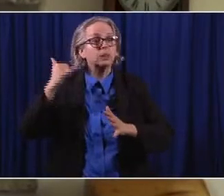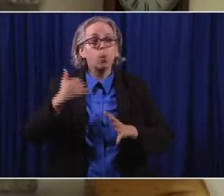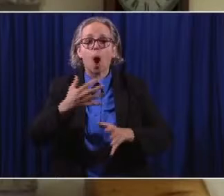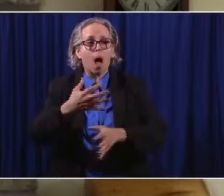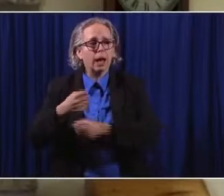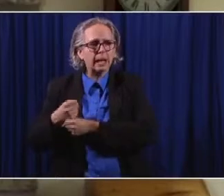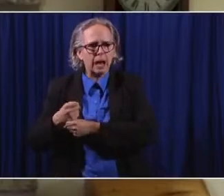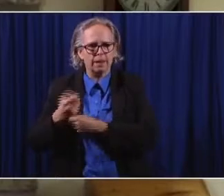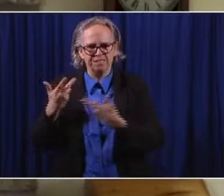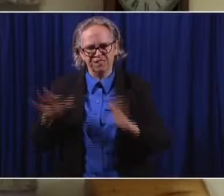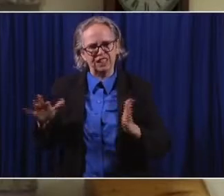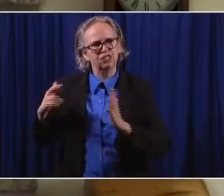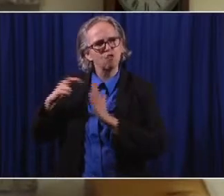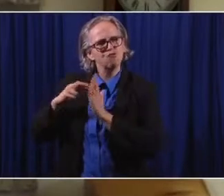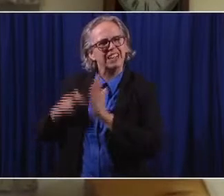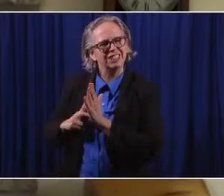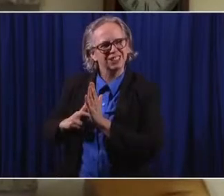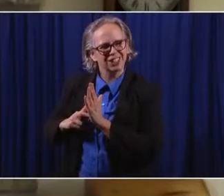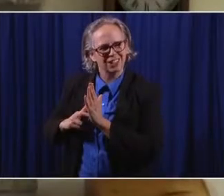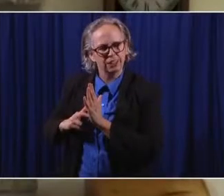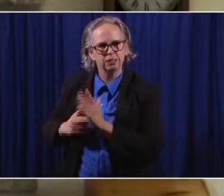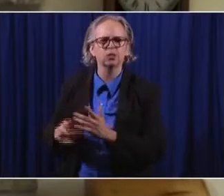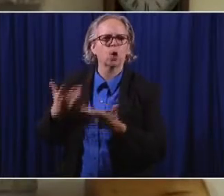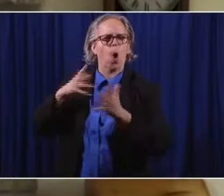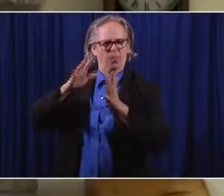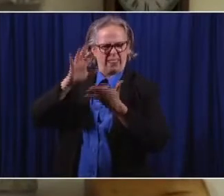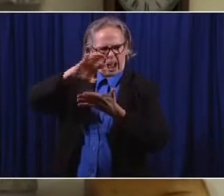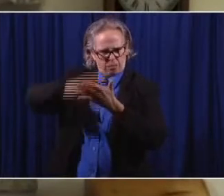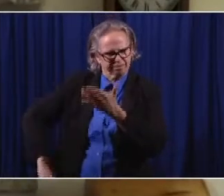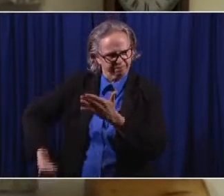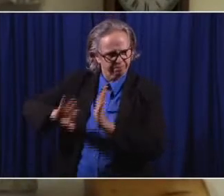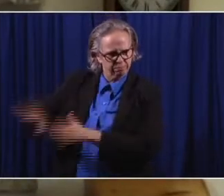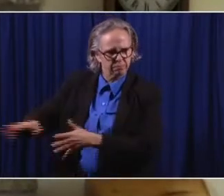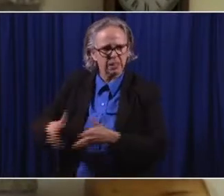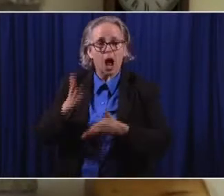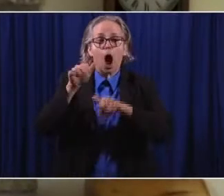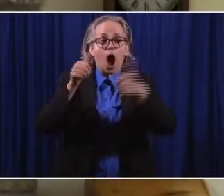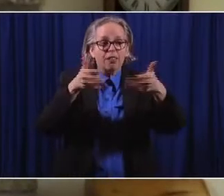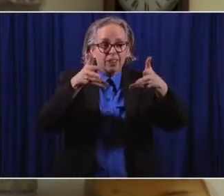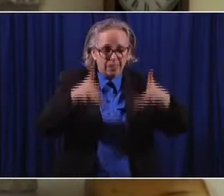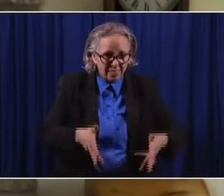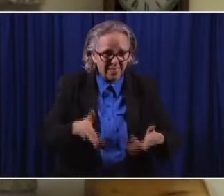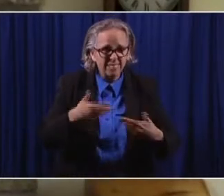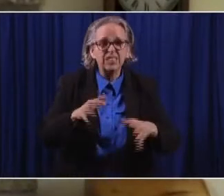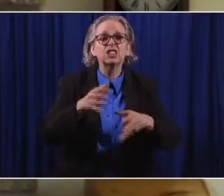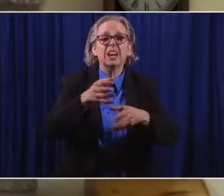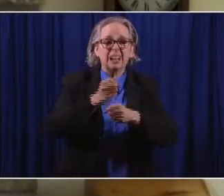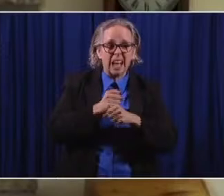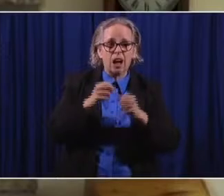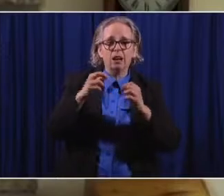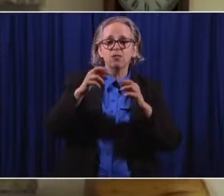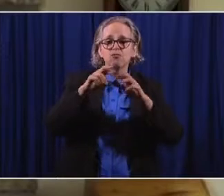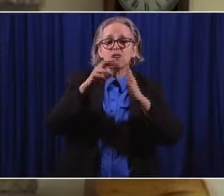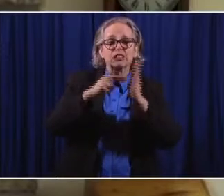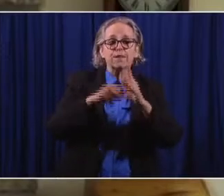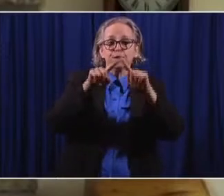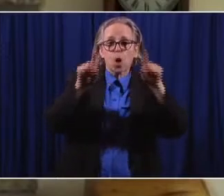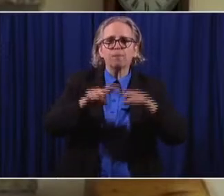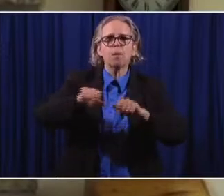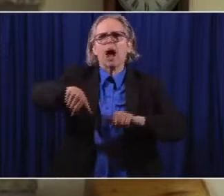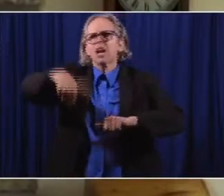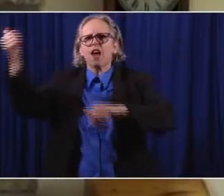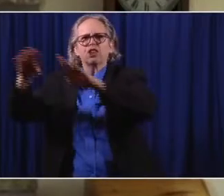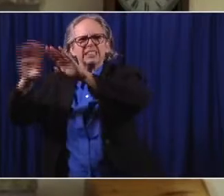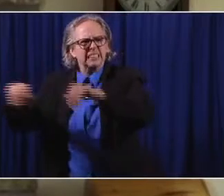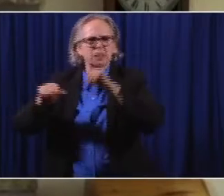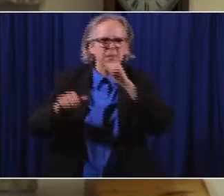received voter registration forms from Ohio Benefits through other separate transactions. That left